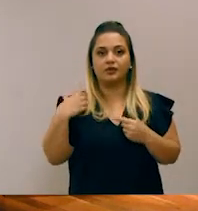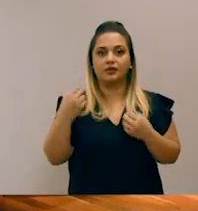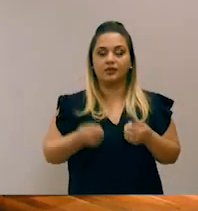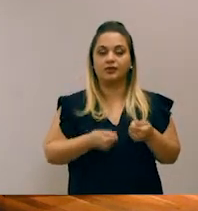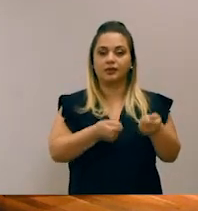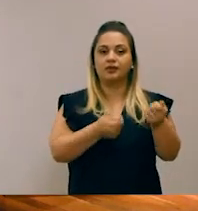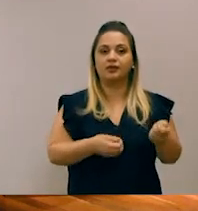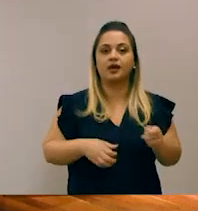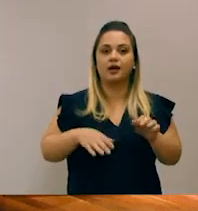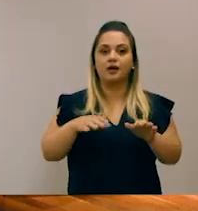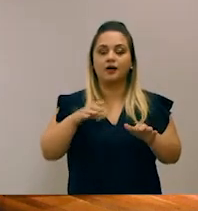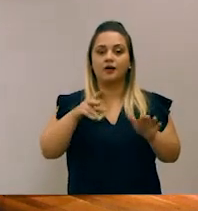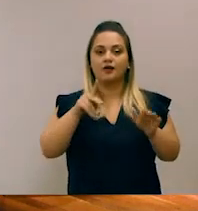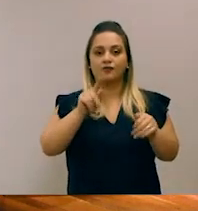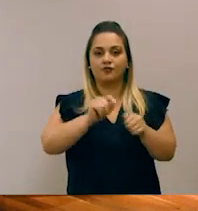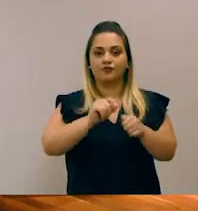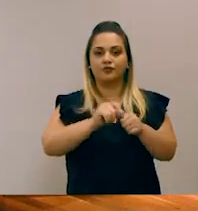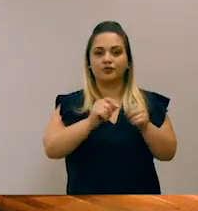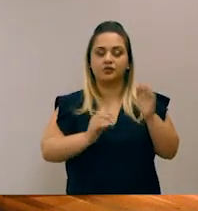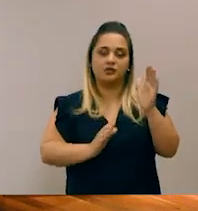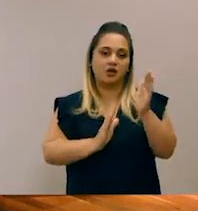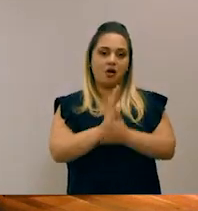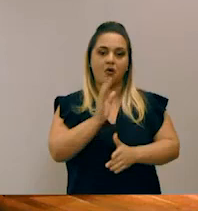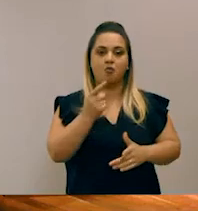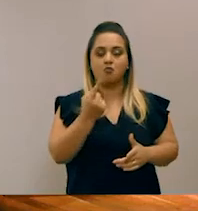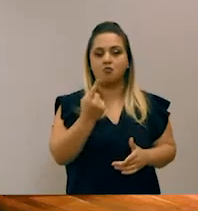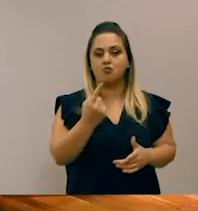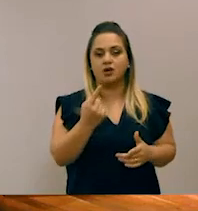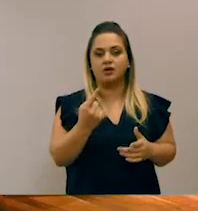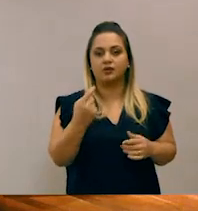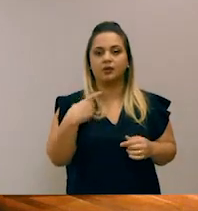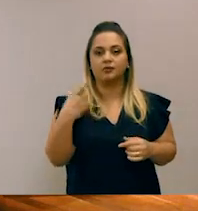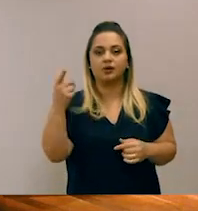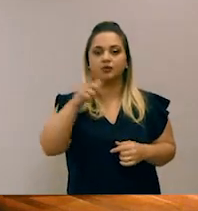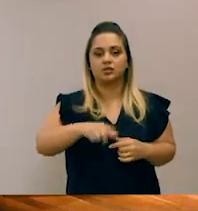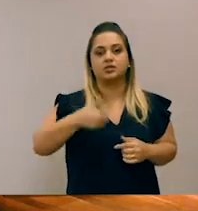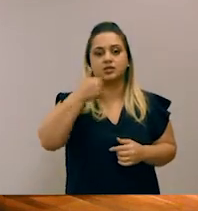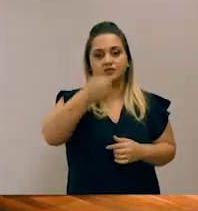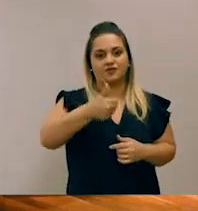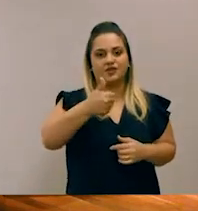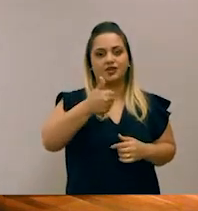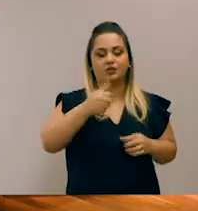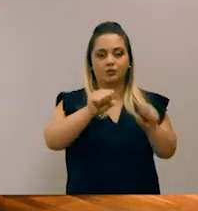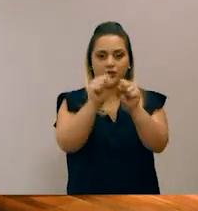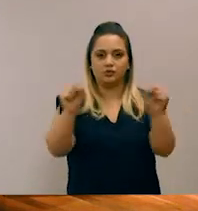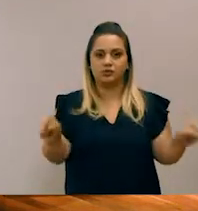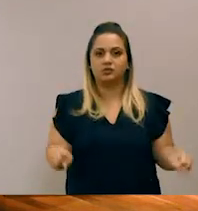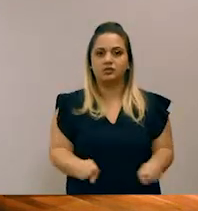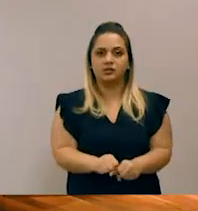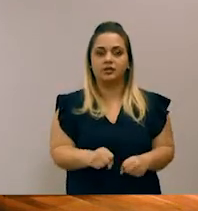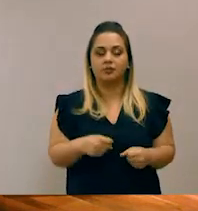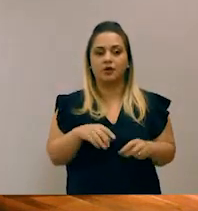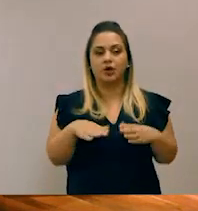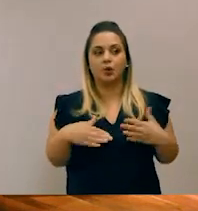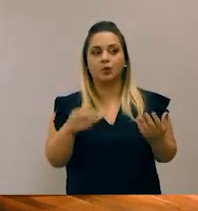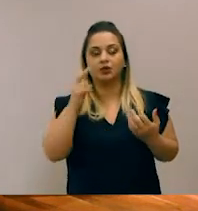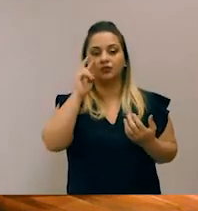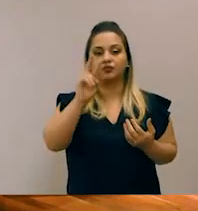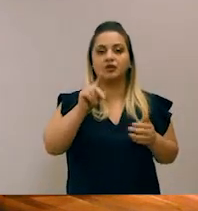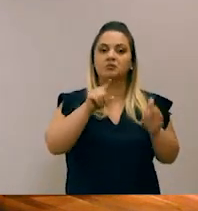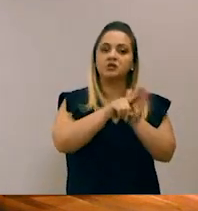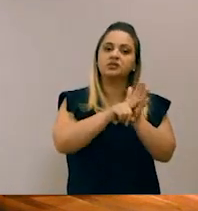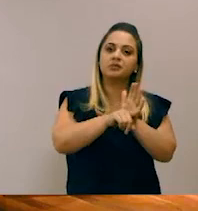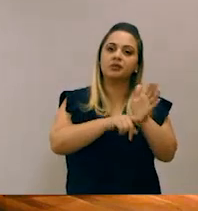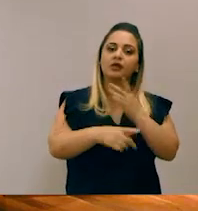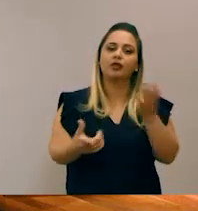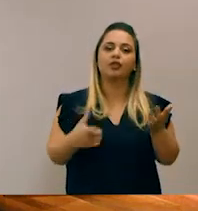sit and you think, and the person will sit and think, I will write a requirement here for the system to